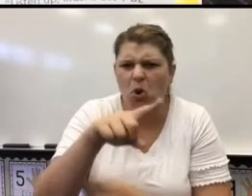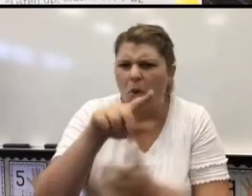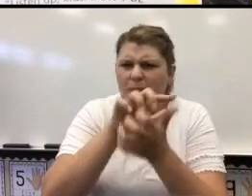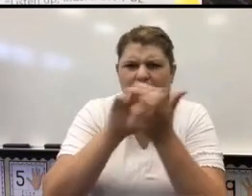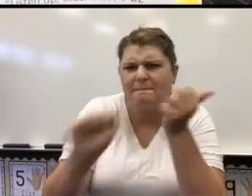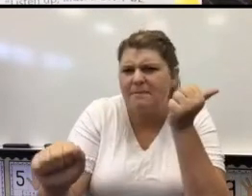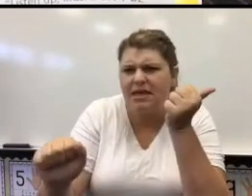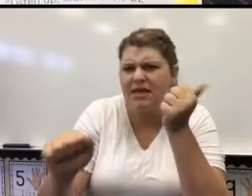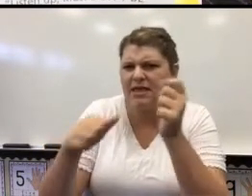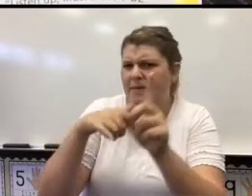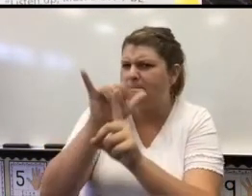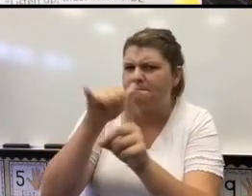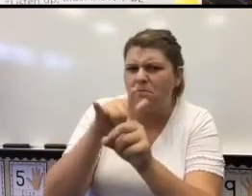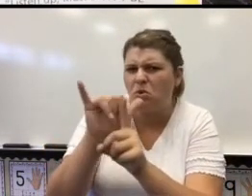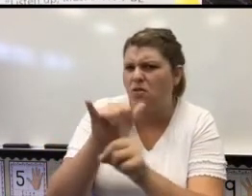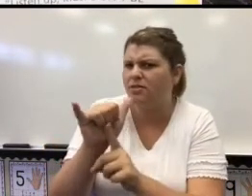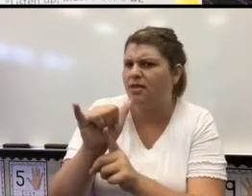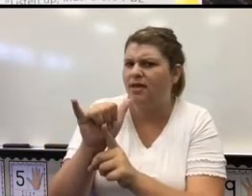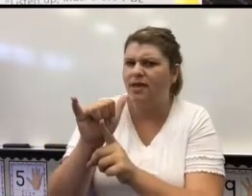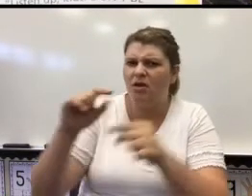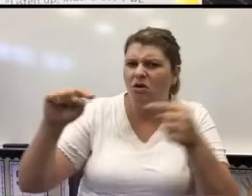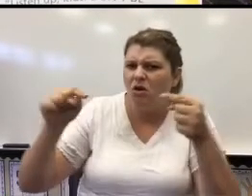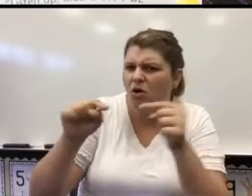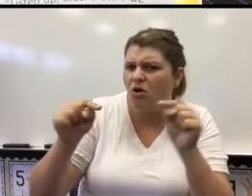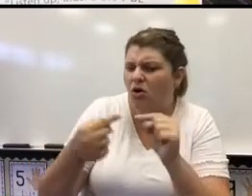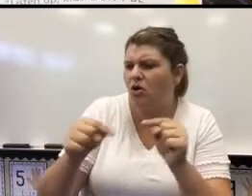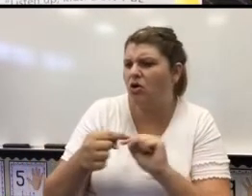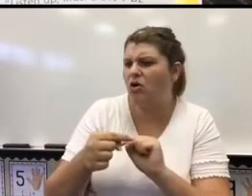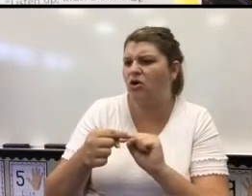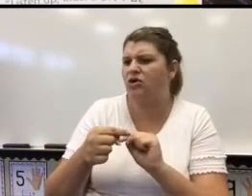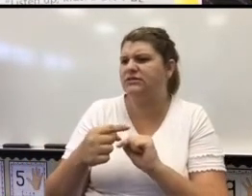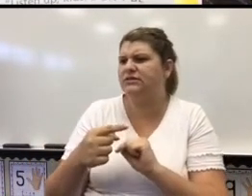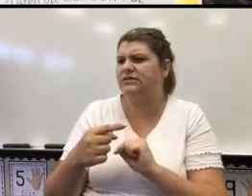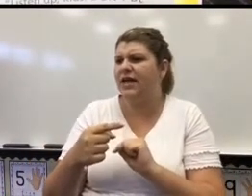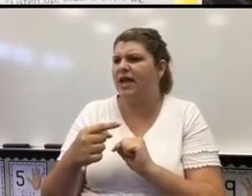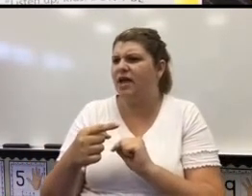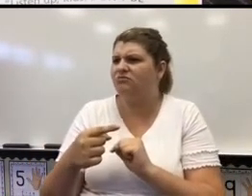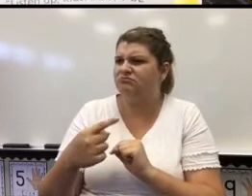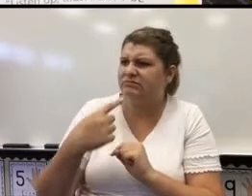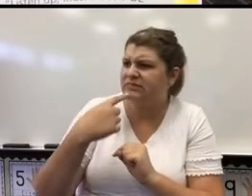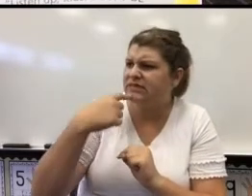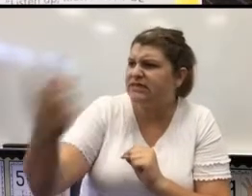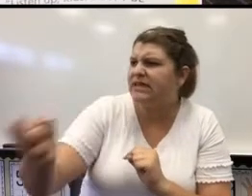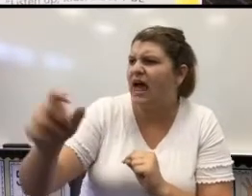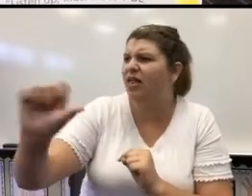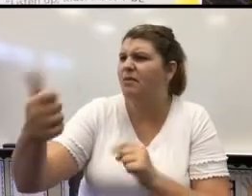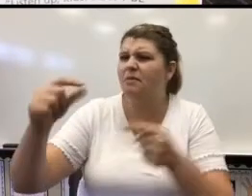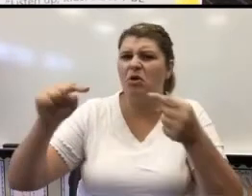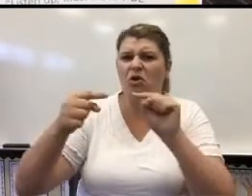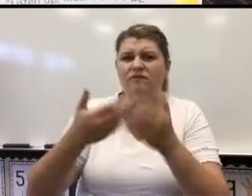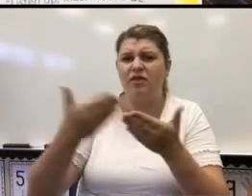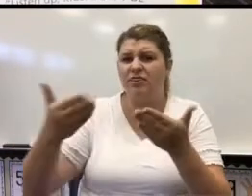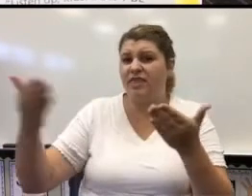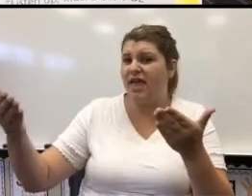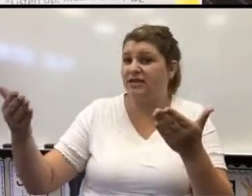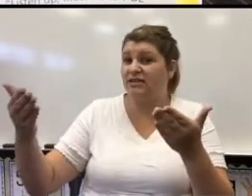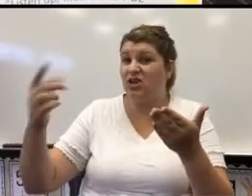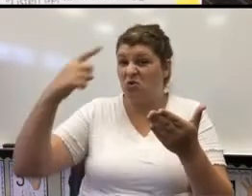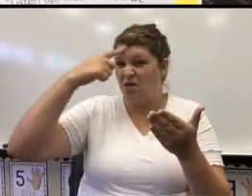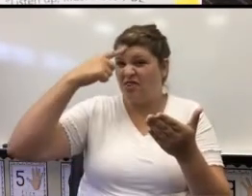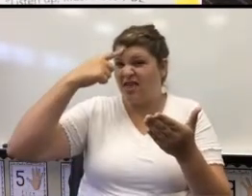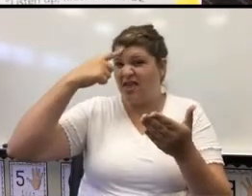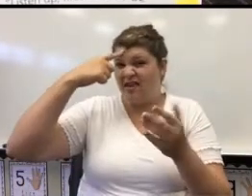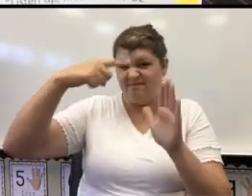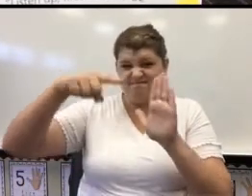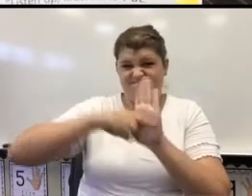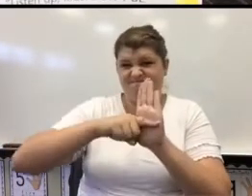kids. Don't be a bully. Don't be mean. Don't be hurtful. And don't say